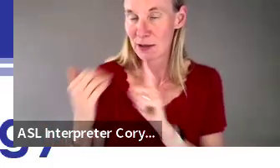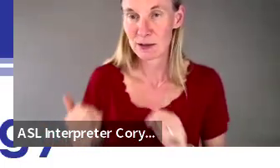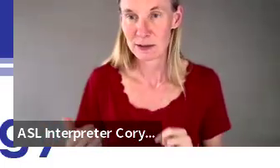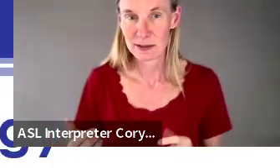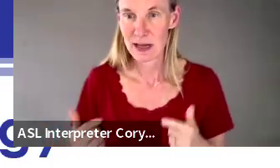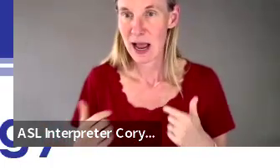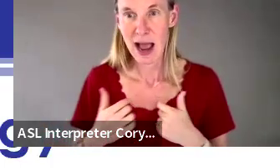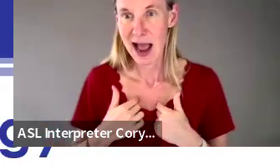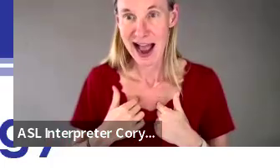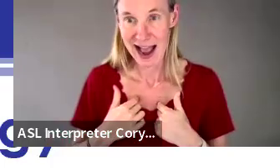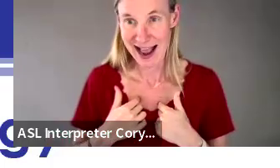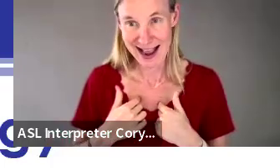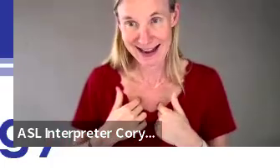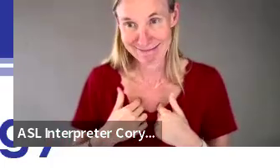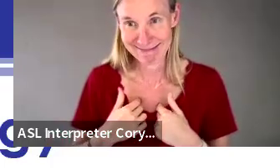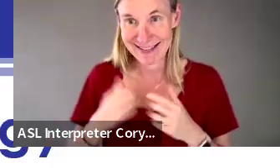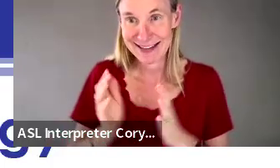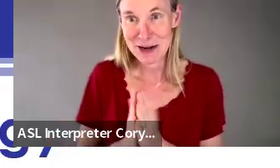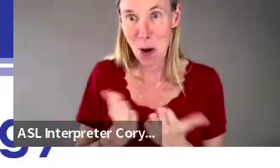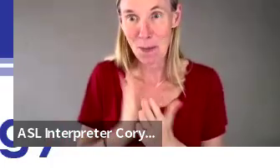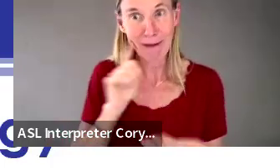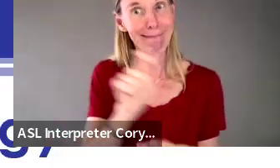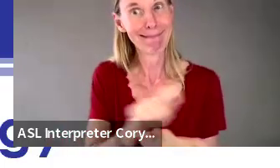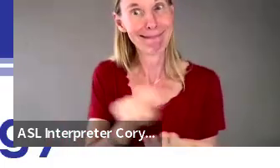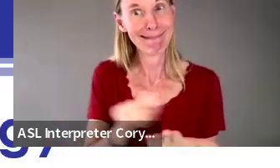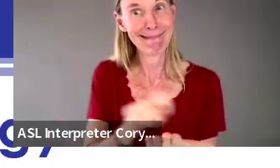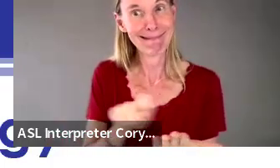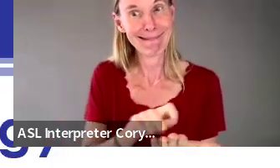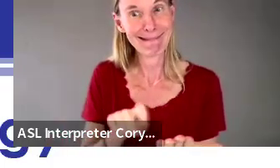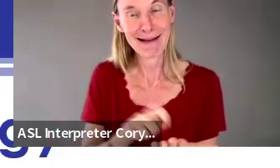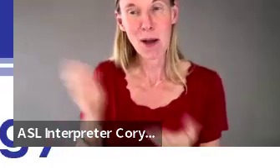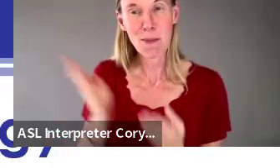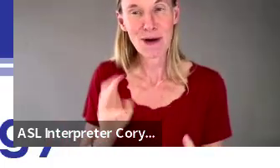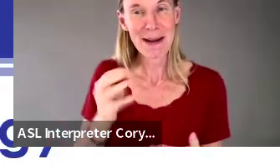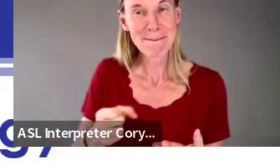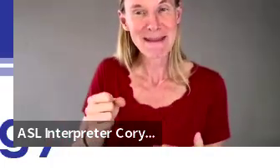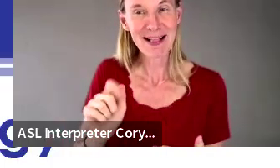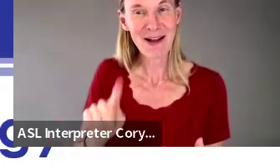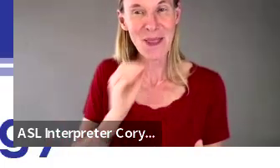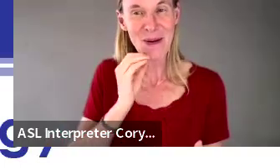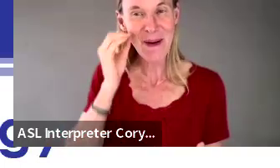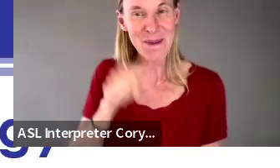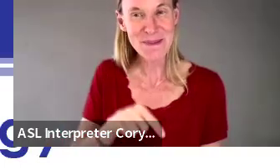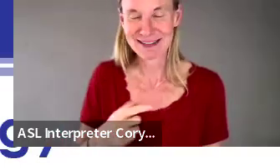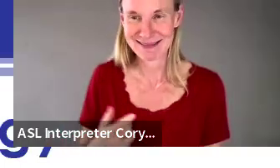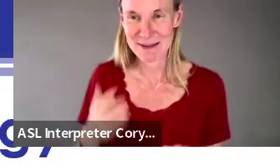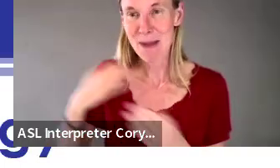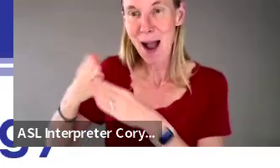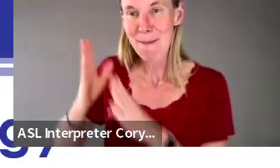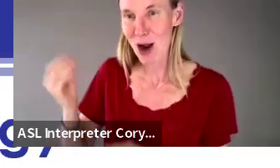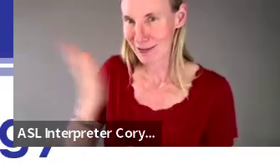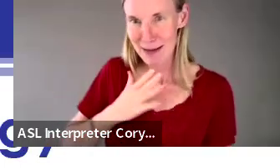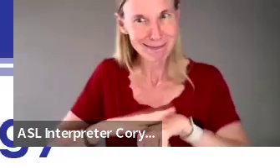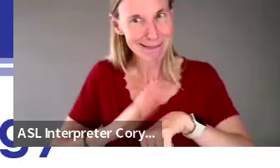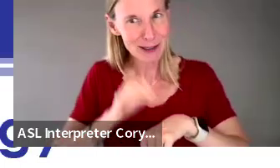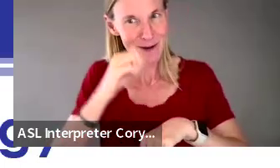a notepad anytime soon to jot down a note that bring milk on the way home because my partner says that